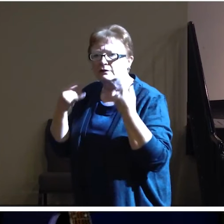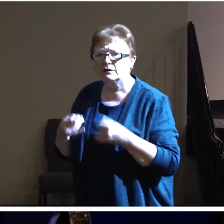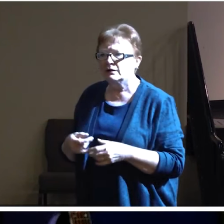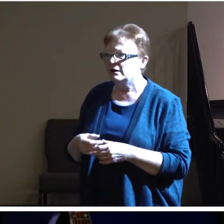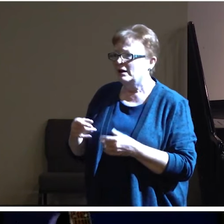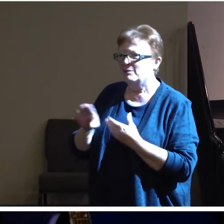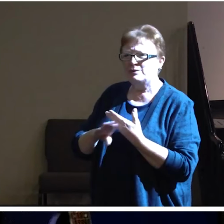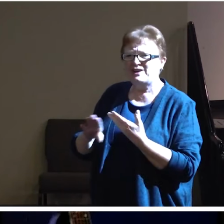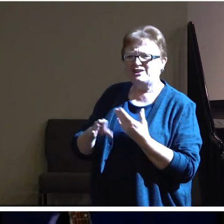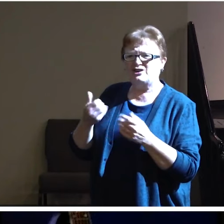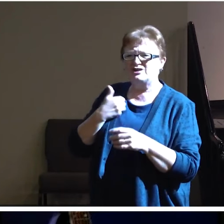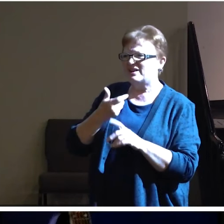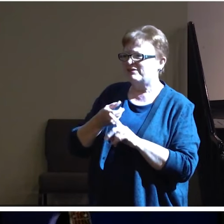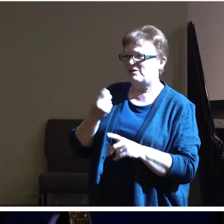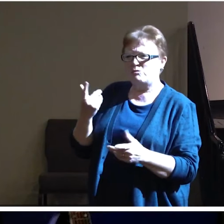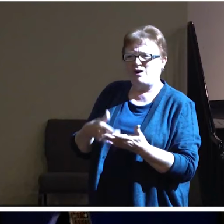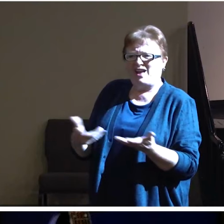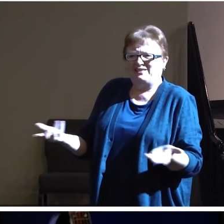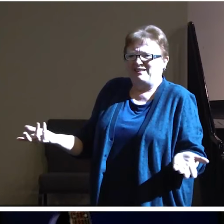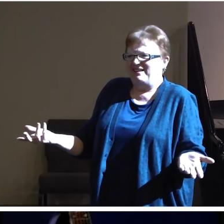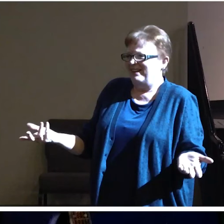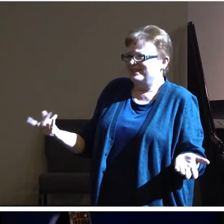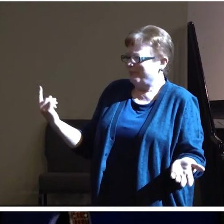Protecting herself from what? She's by herself.